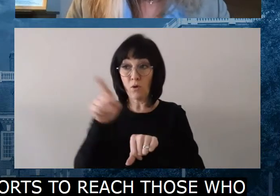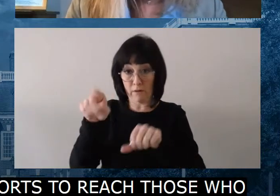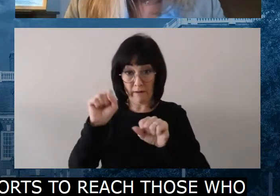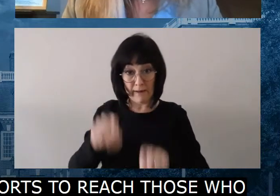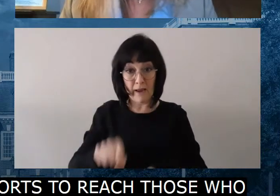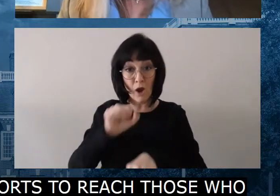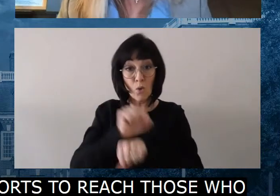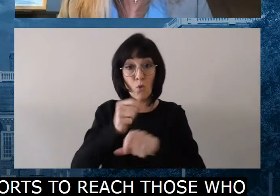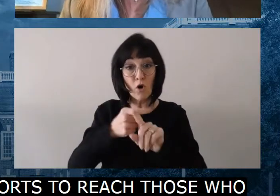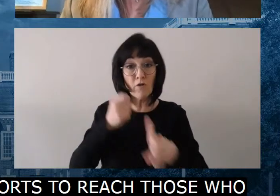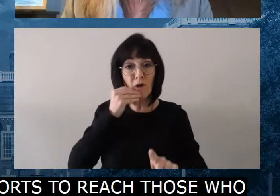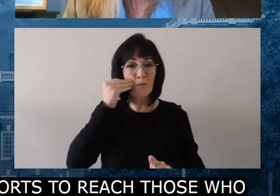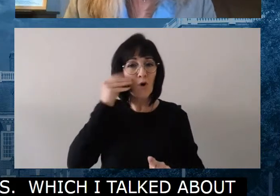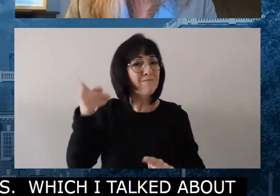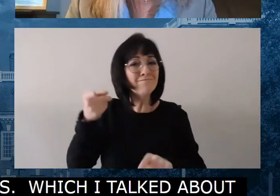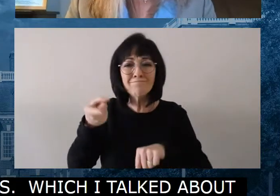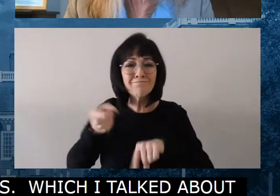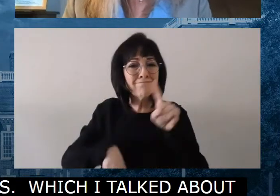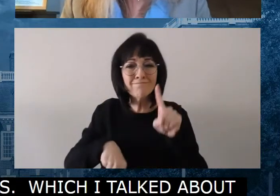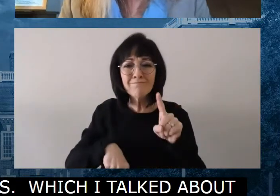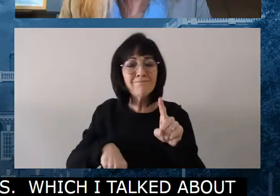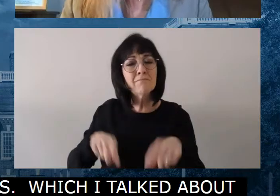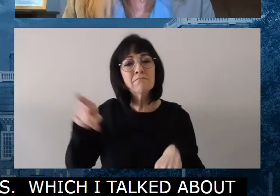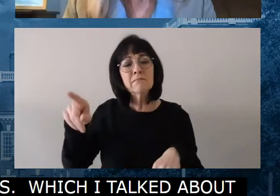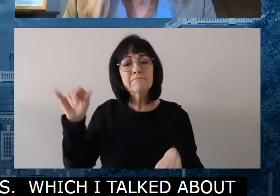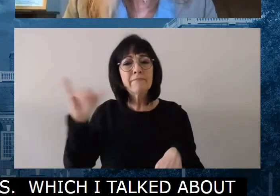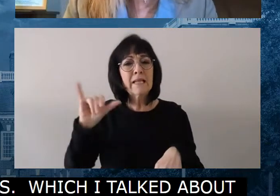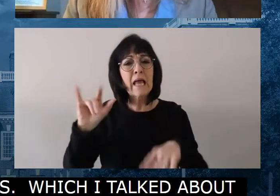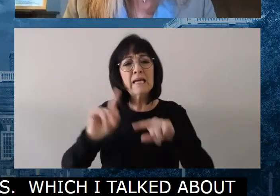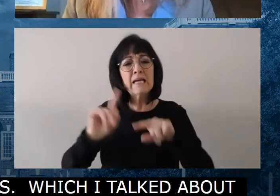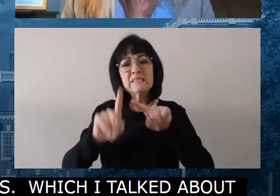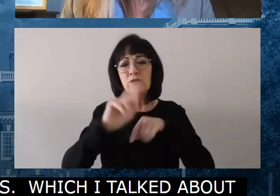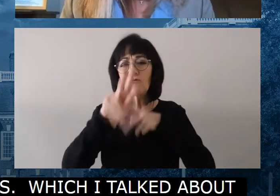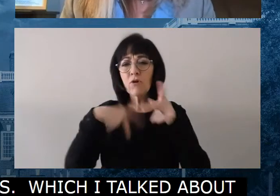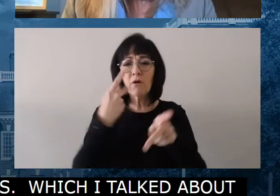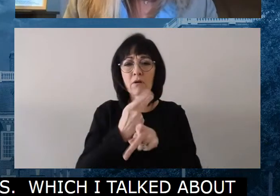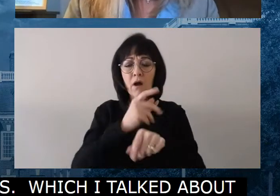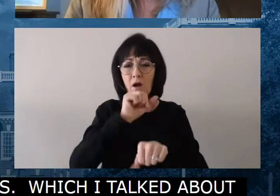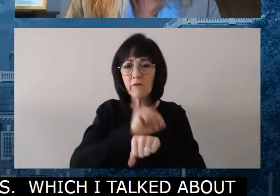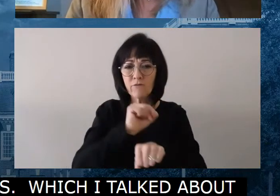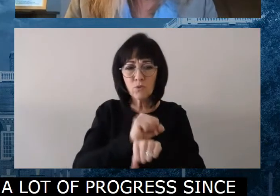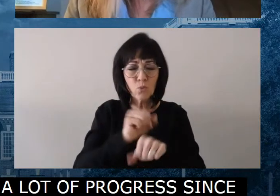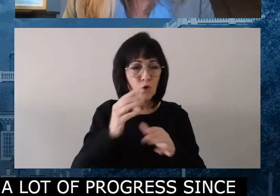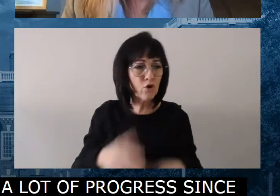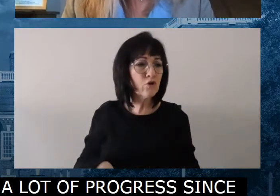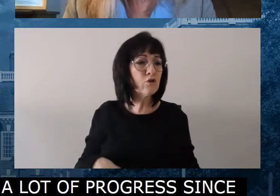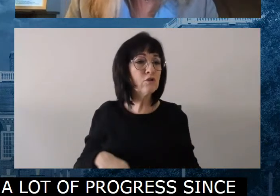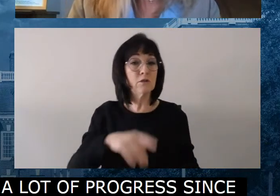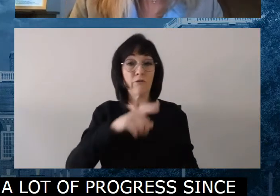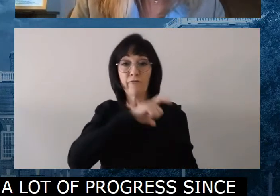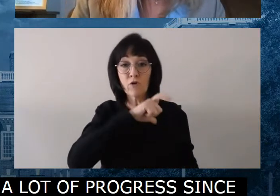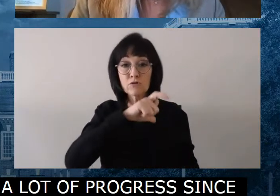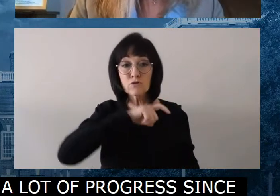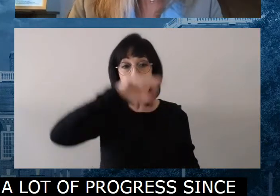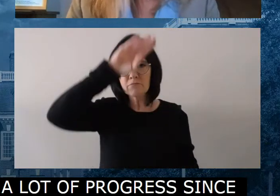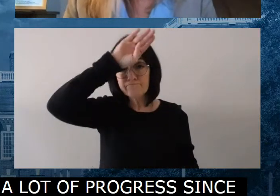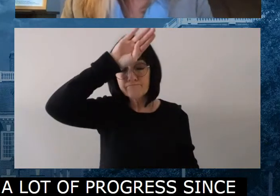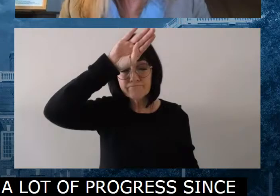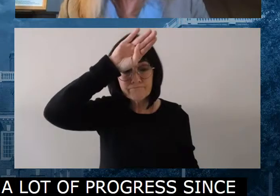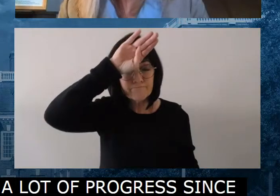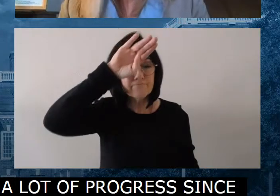made a lot of progress since that time. So, we started with first responders, teachers,